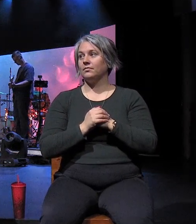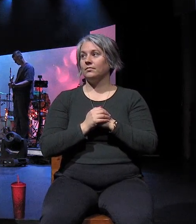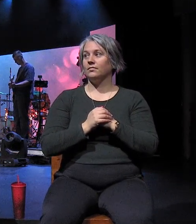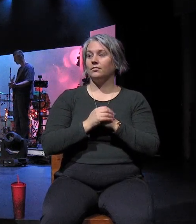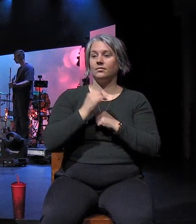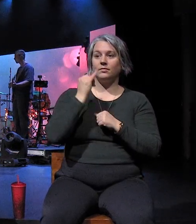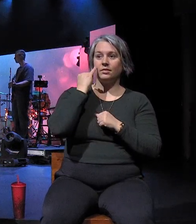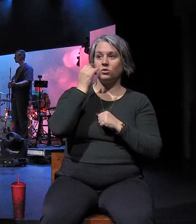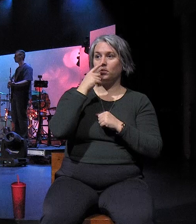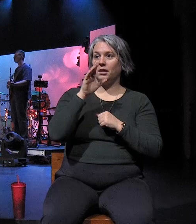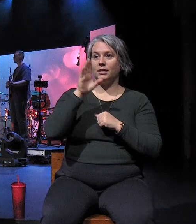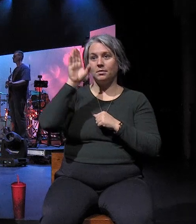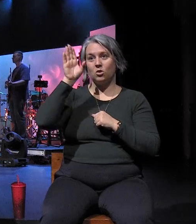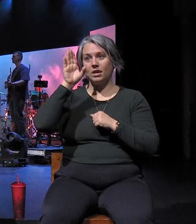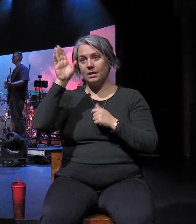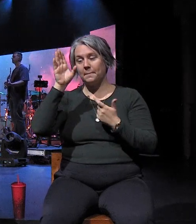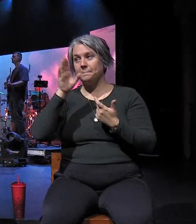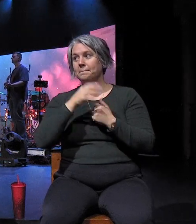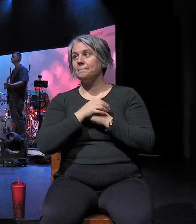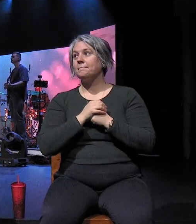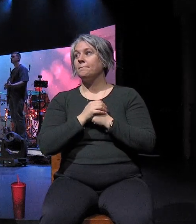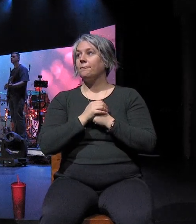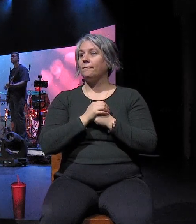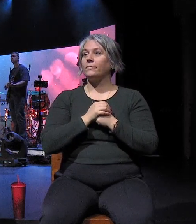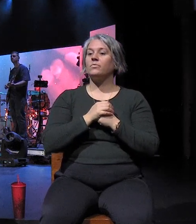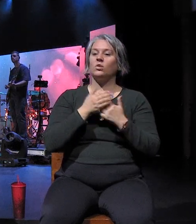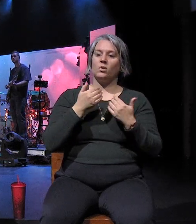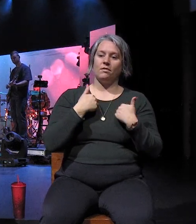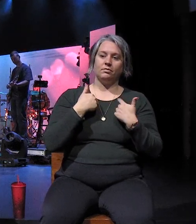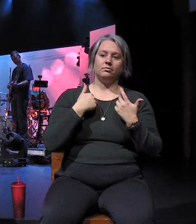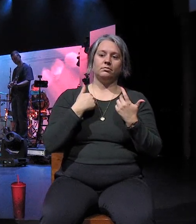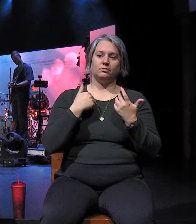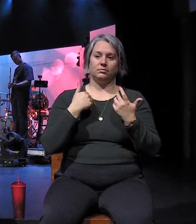if you would just keep your hand up or put it back up again, because our ushers